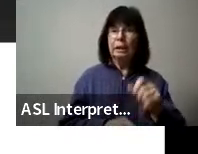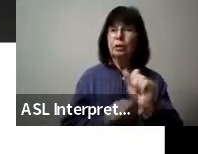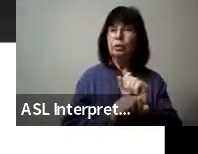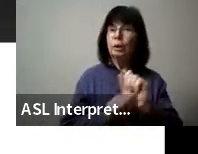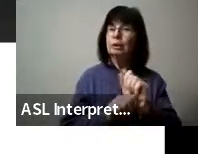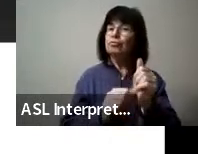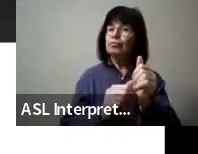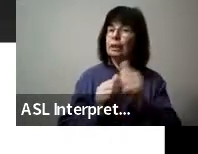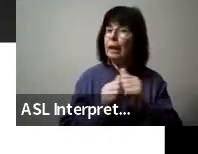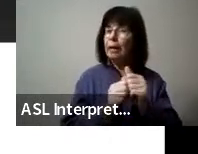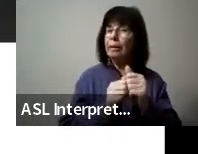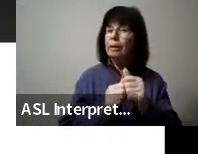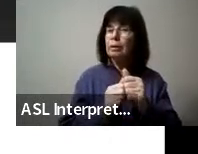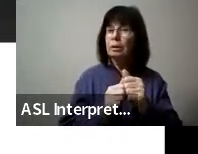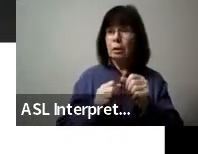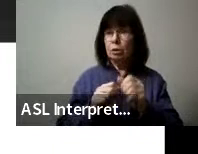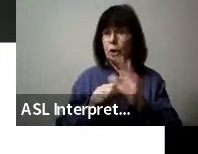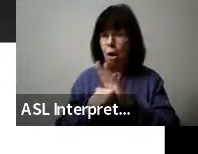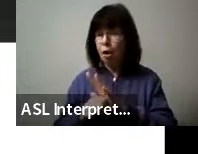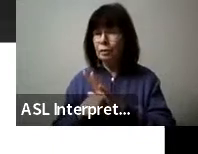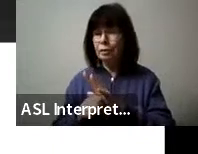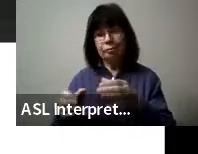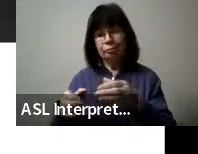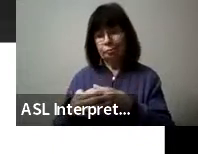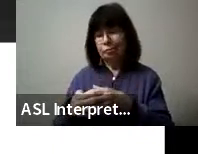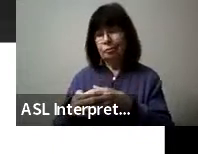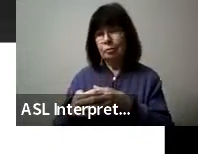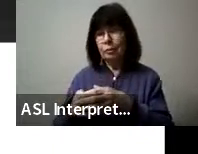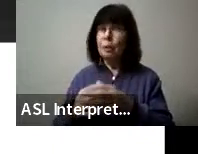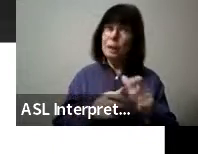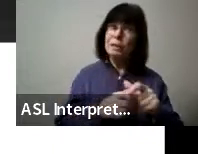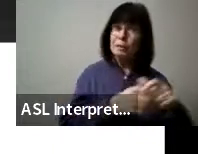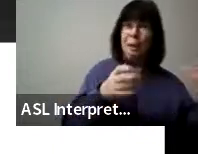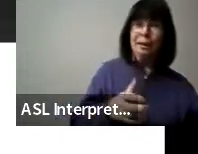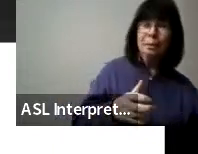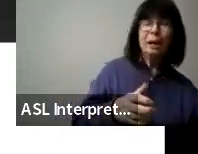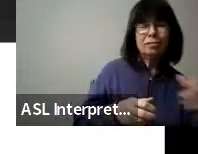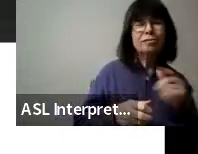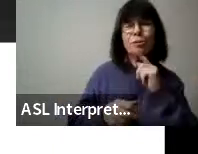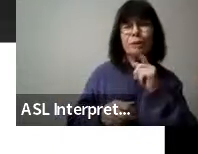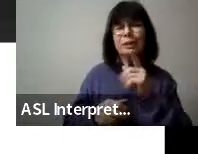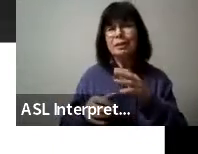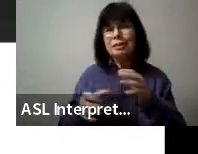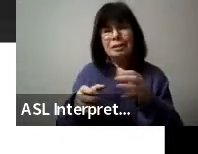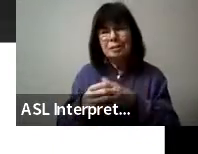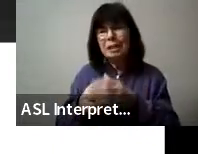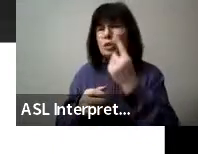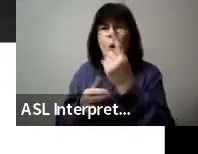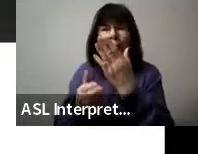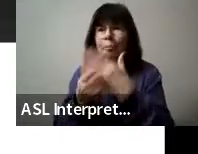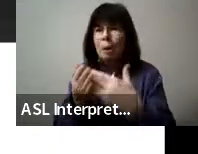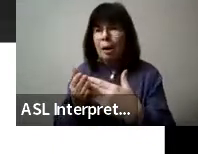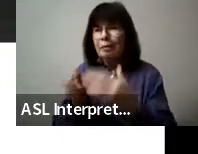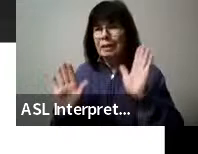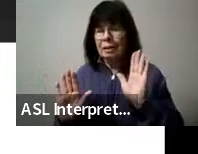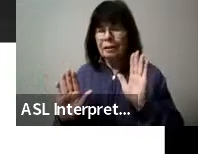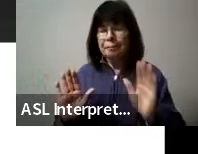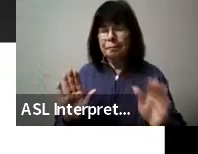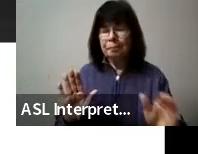around. COVID is a small, it was large, but it is only one piece of